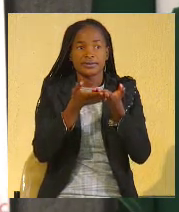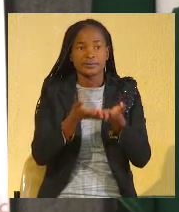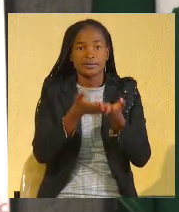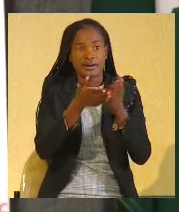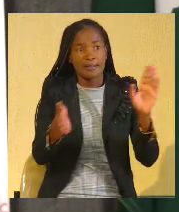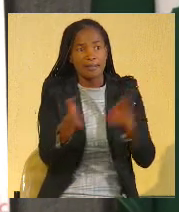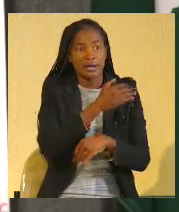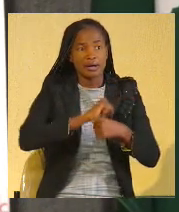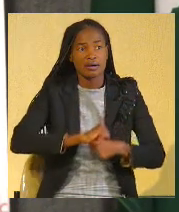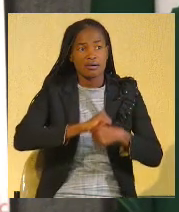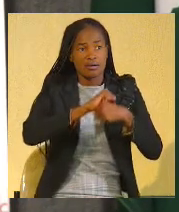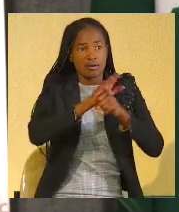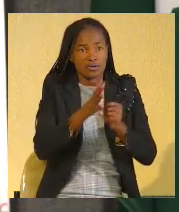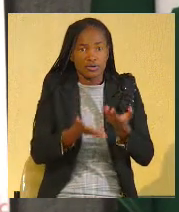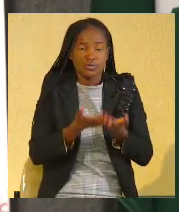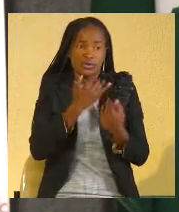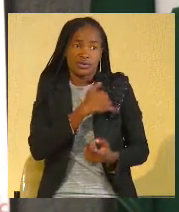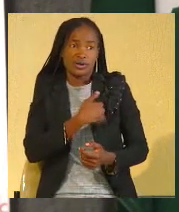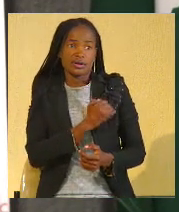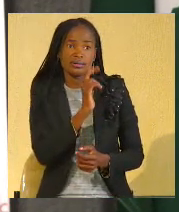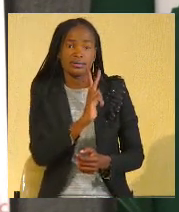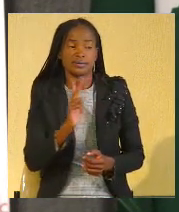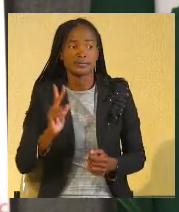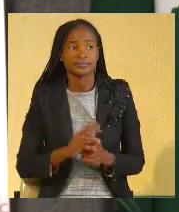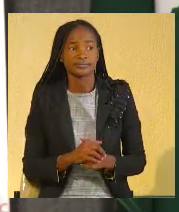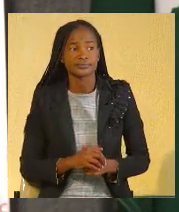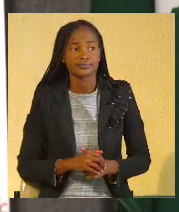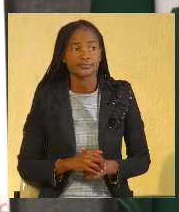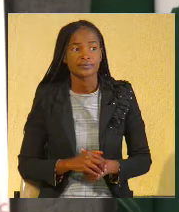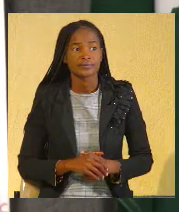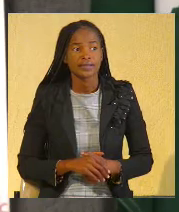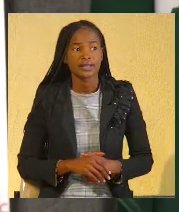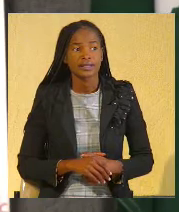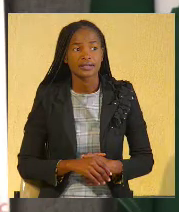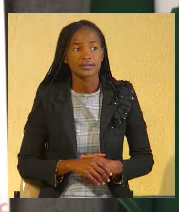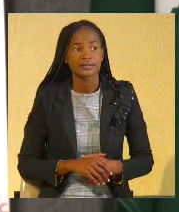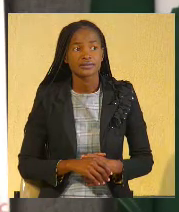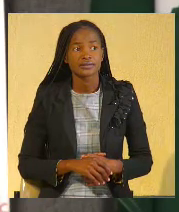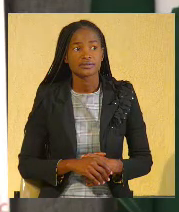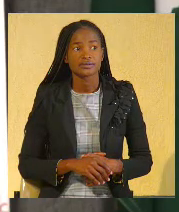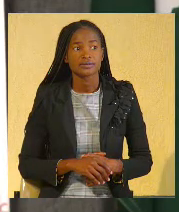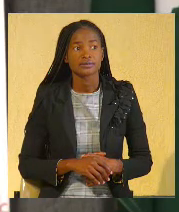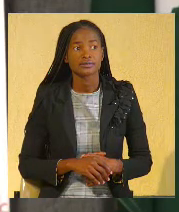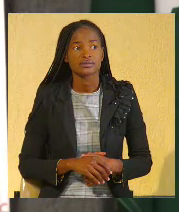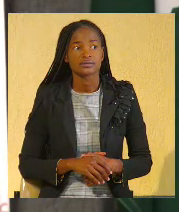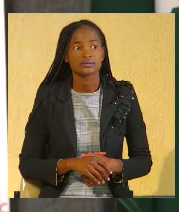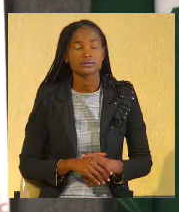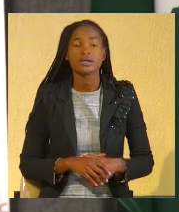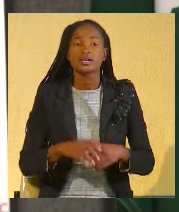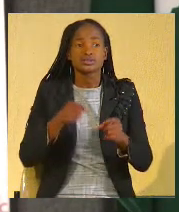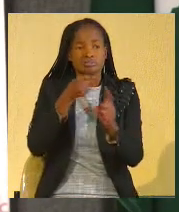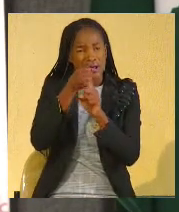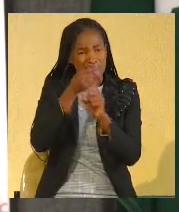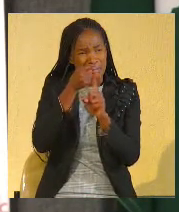people. So this state of affairs will continue until we eventually have overcome